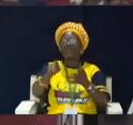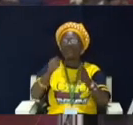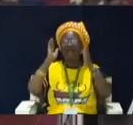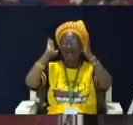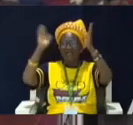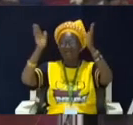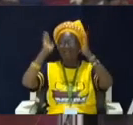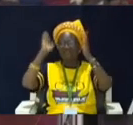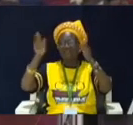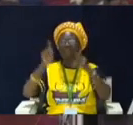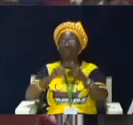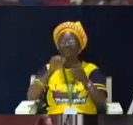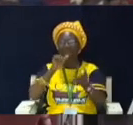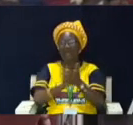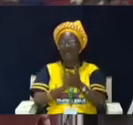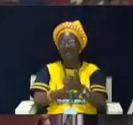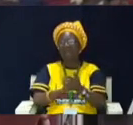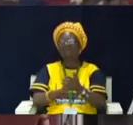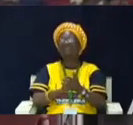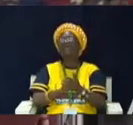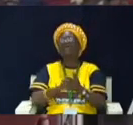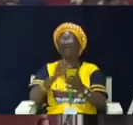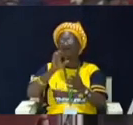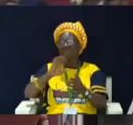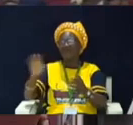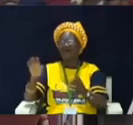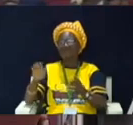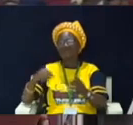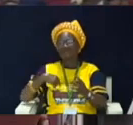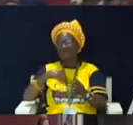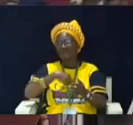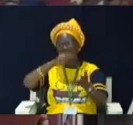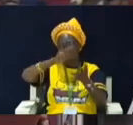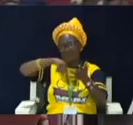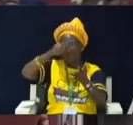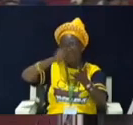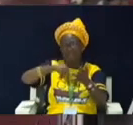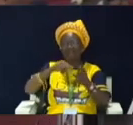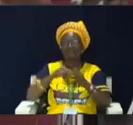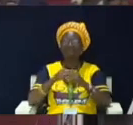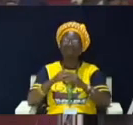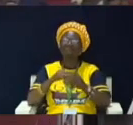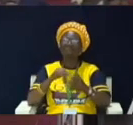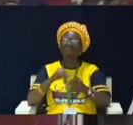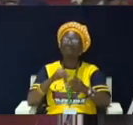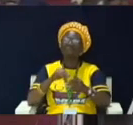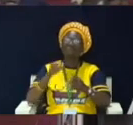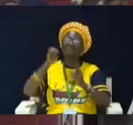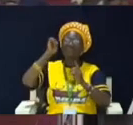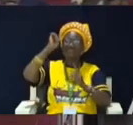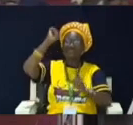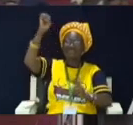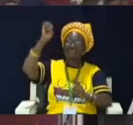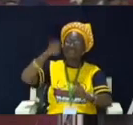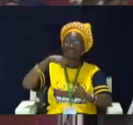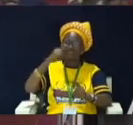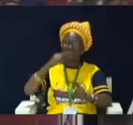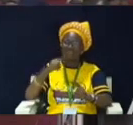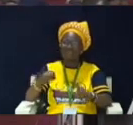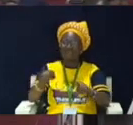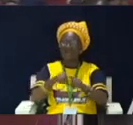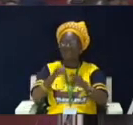text we read, He says, as often as you